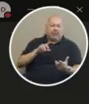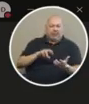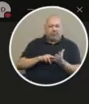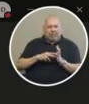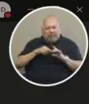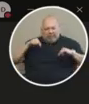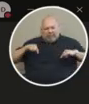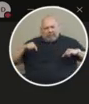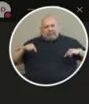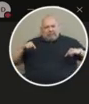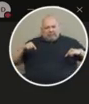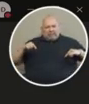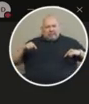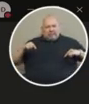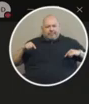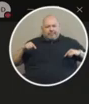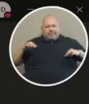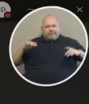this is a